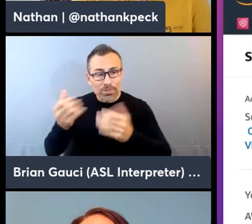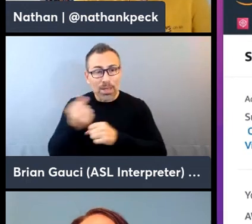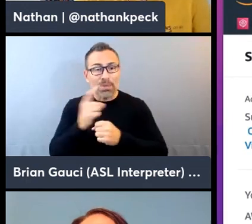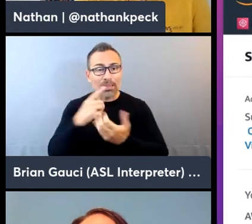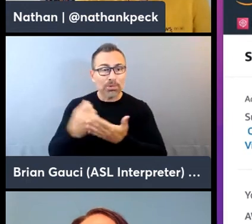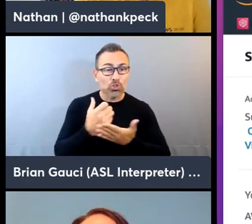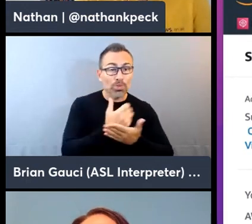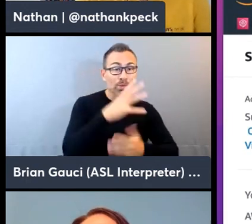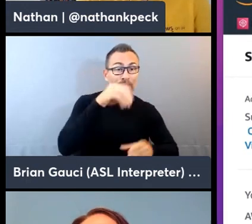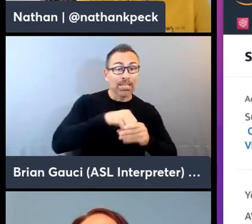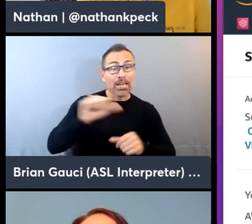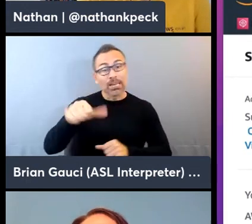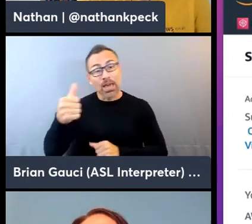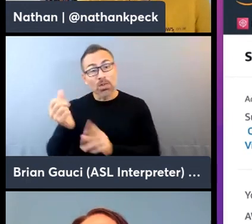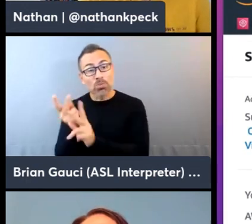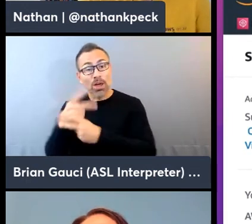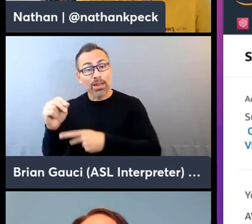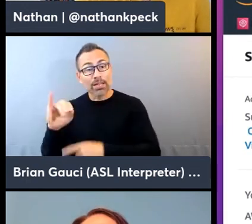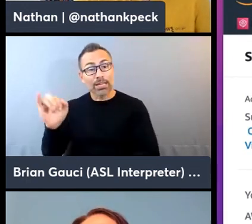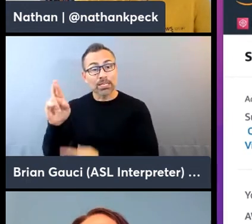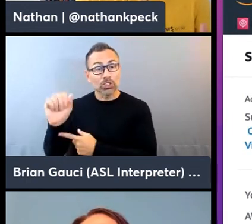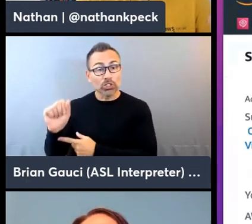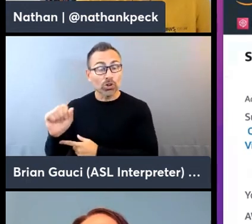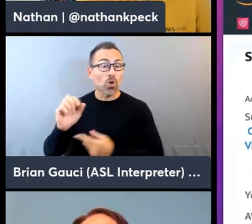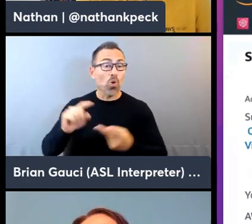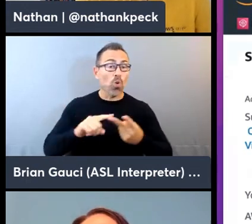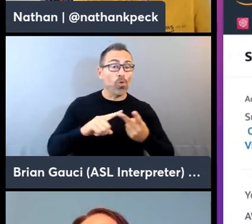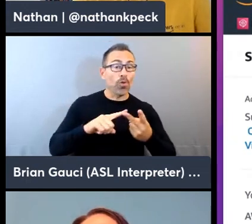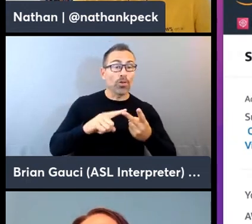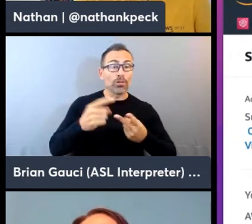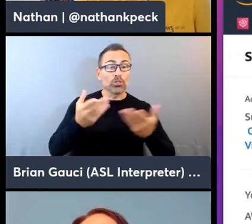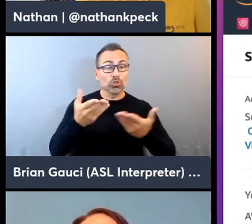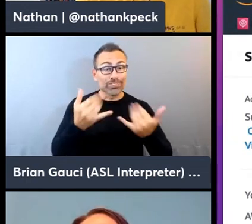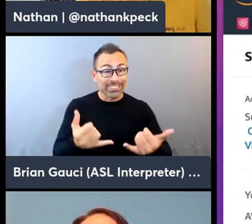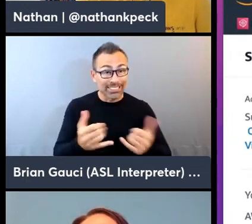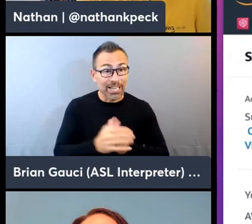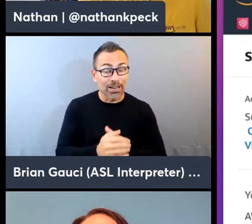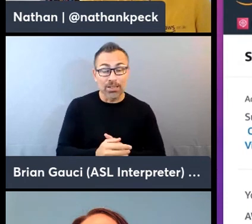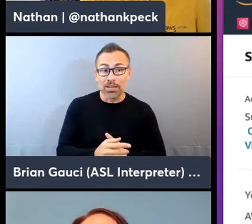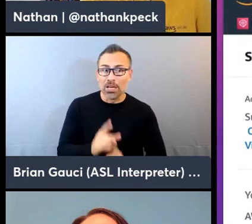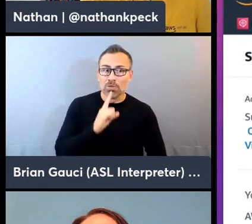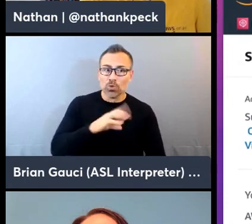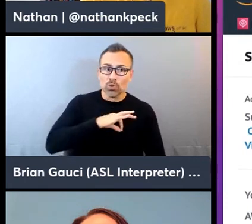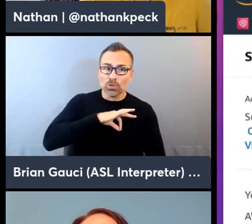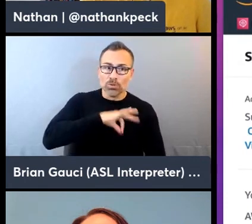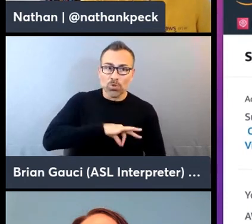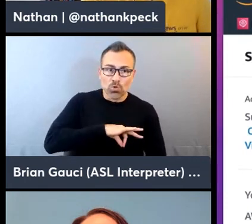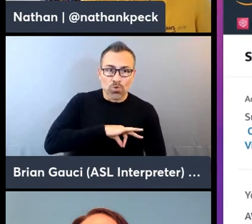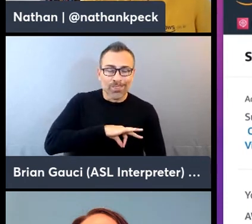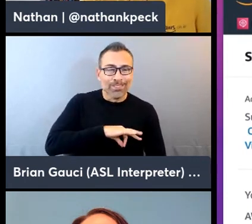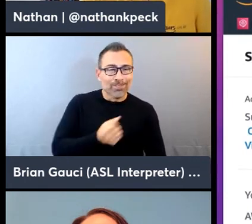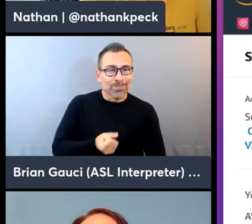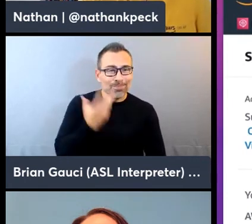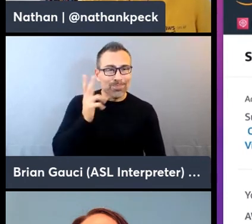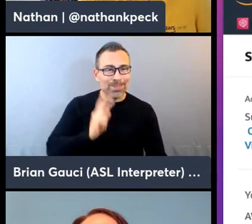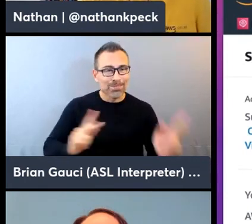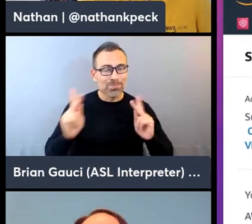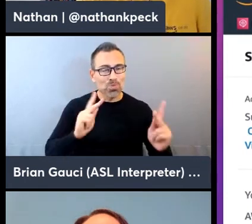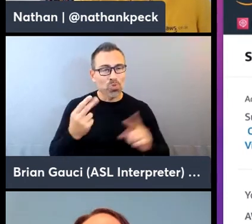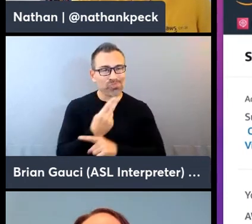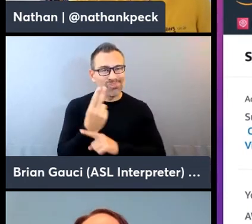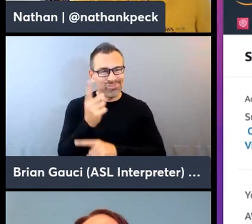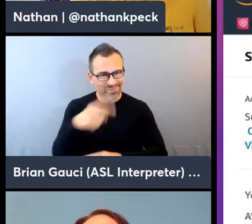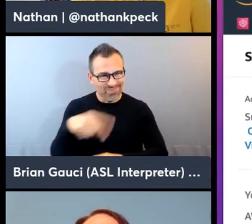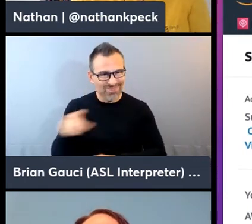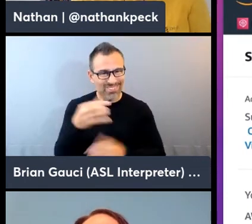like Jira or ServiceNow is be incredibly useful for many folks who are on those platforms.